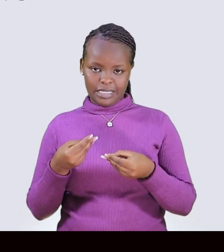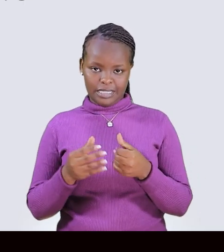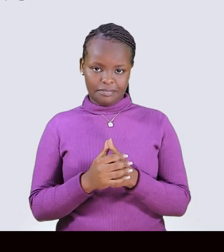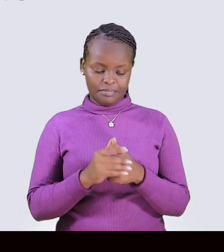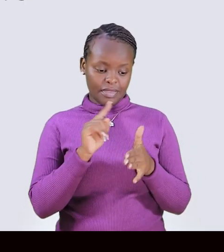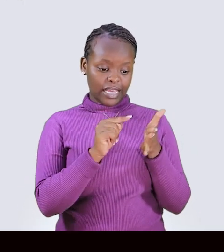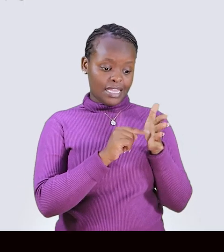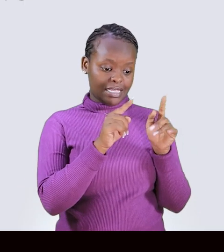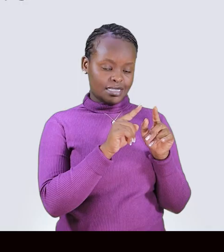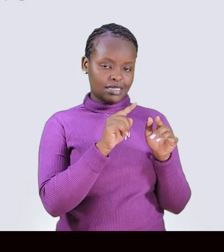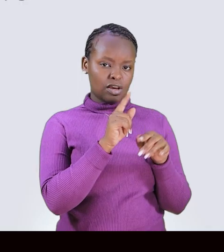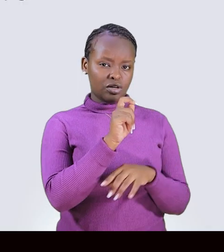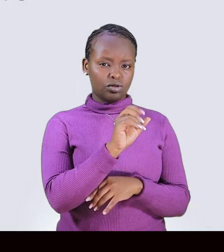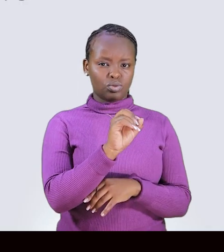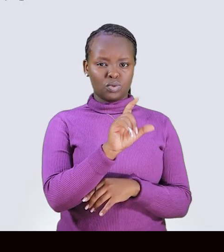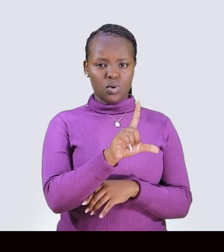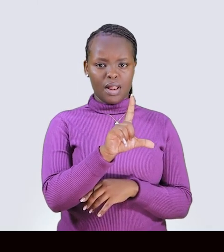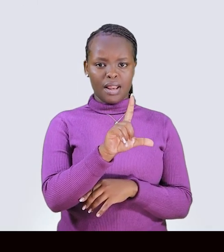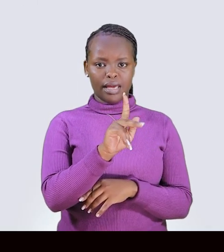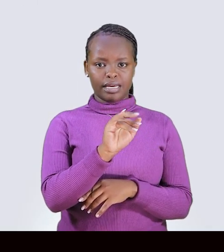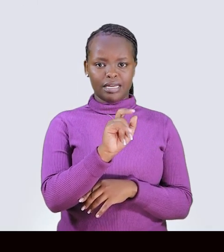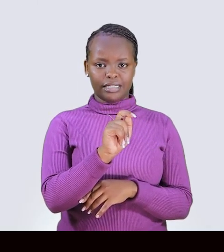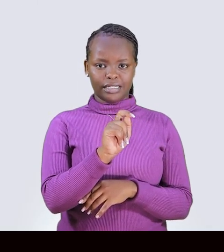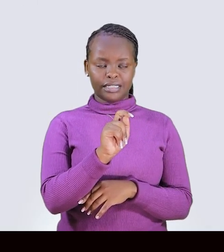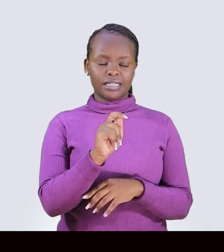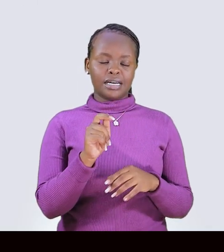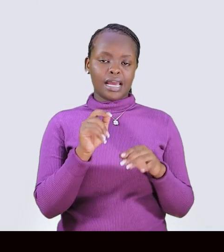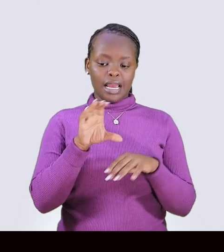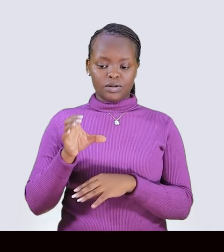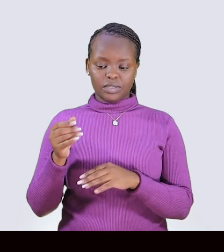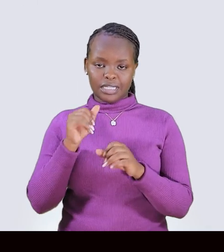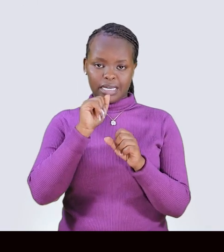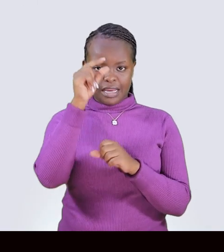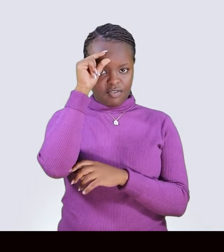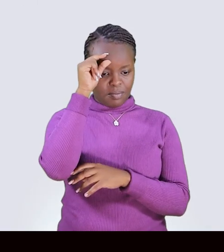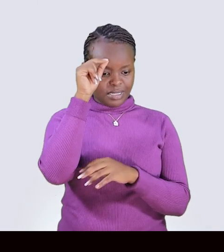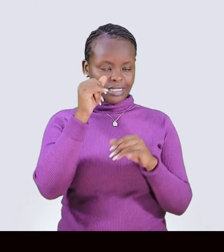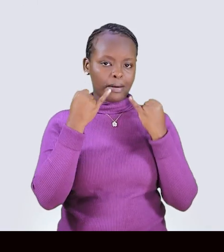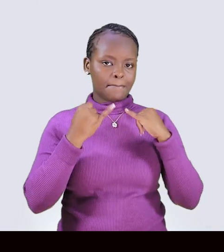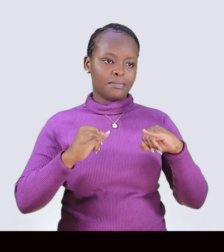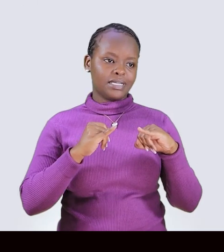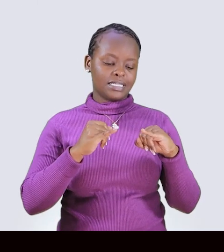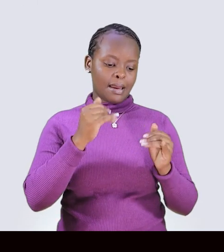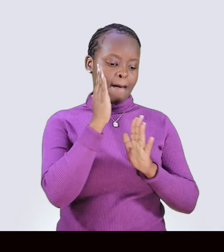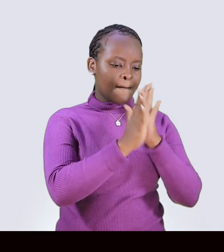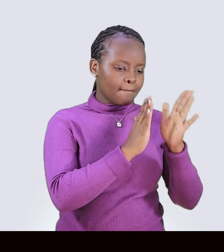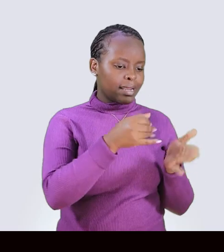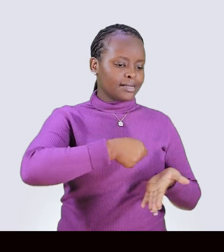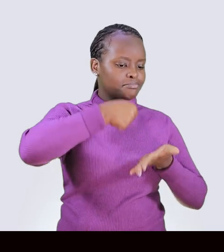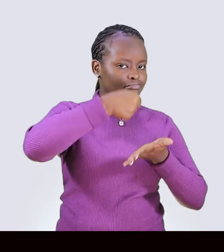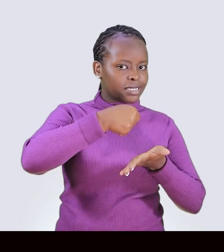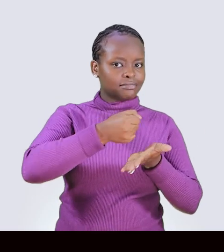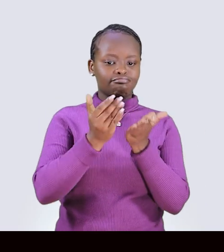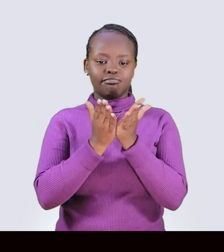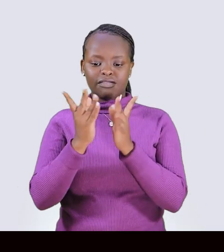This toolkit outlines the role of county governments in implementing these commitments, from planning and budgeting to service delivery